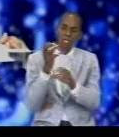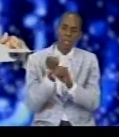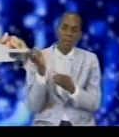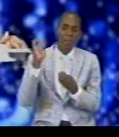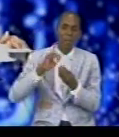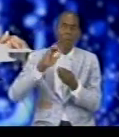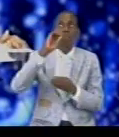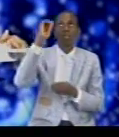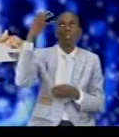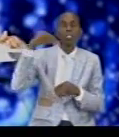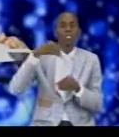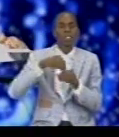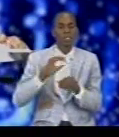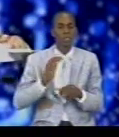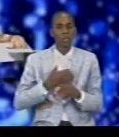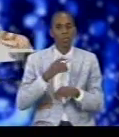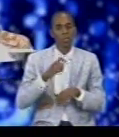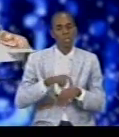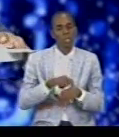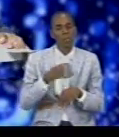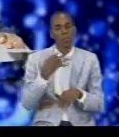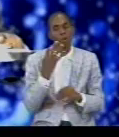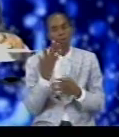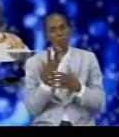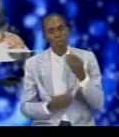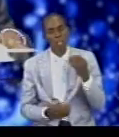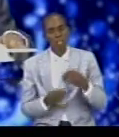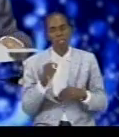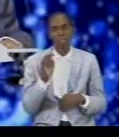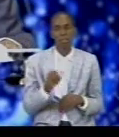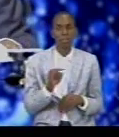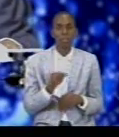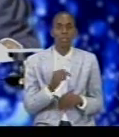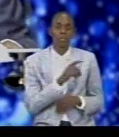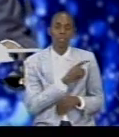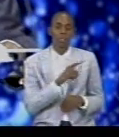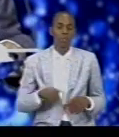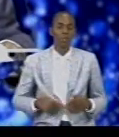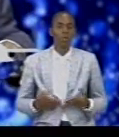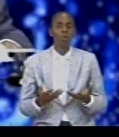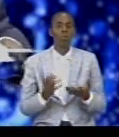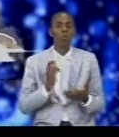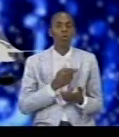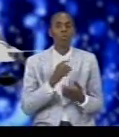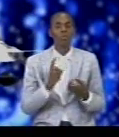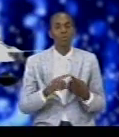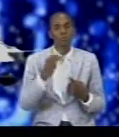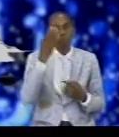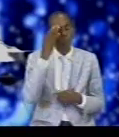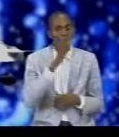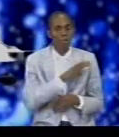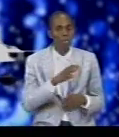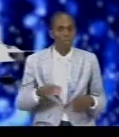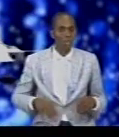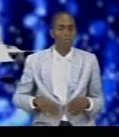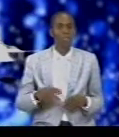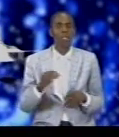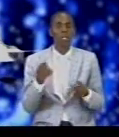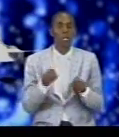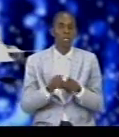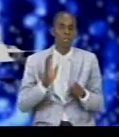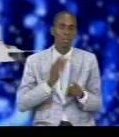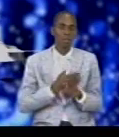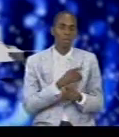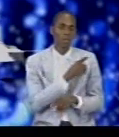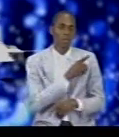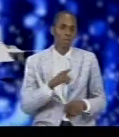of need. The Lord wants us to know Christ as Lord, as our Savior, as our burden bearer, as the